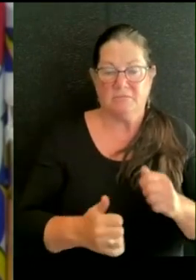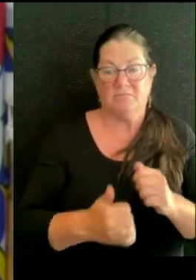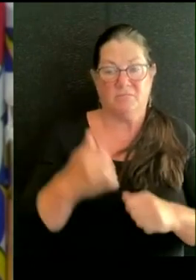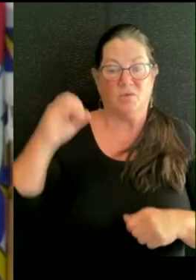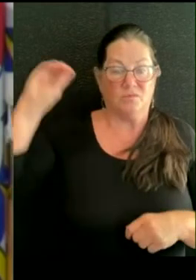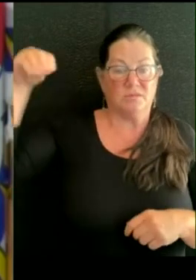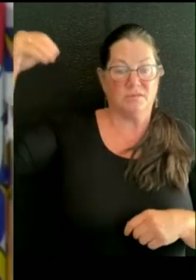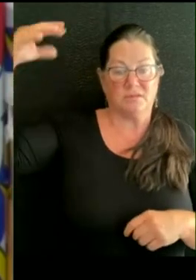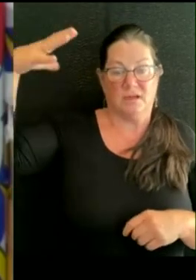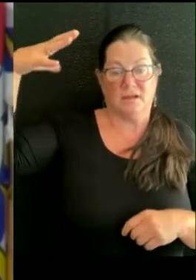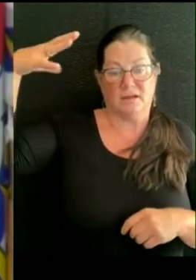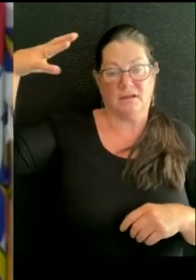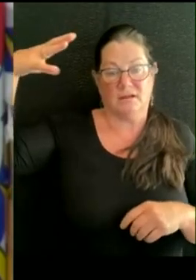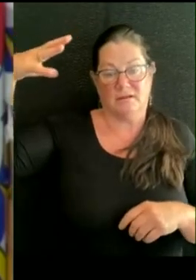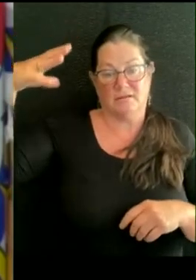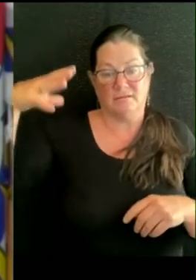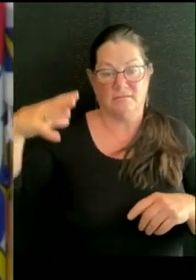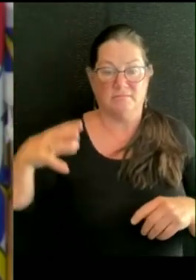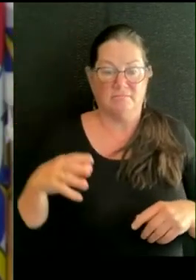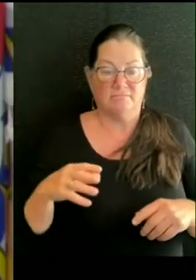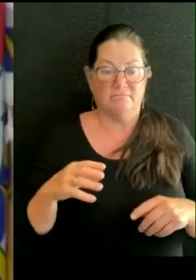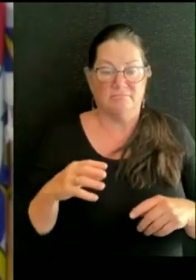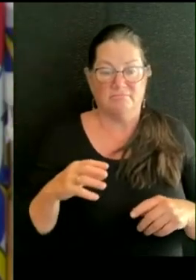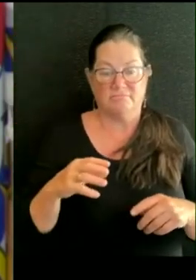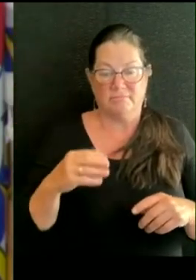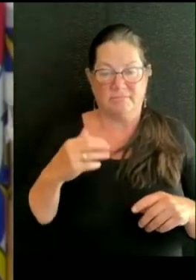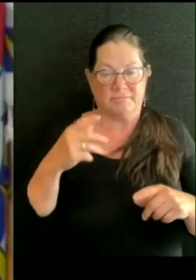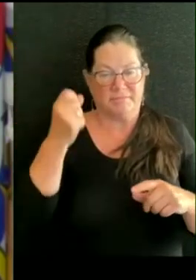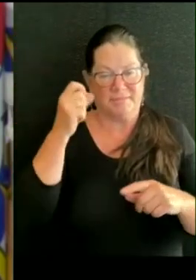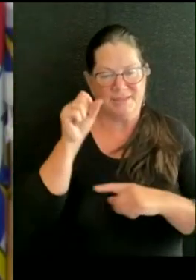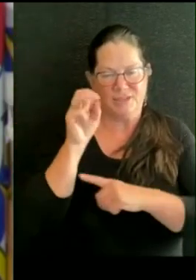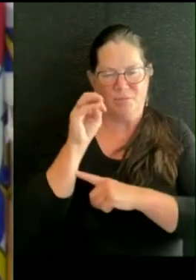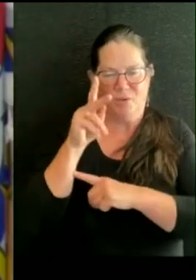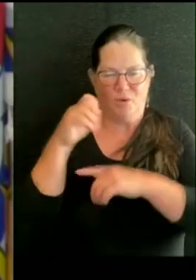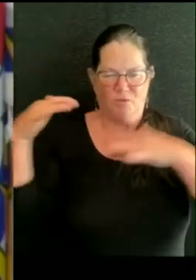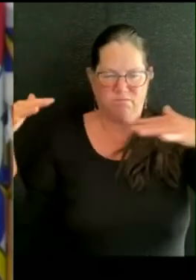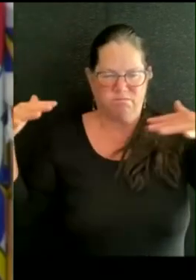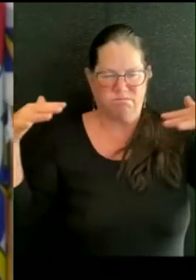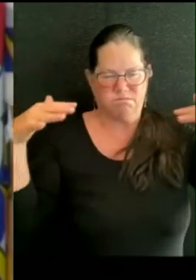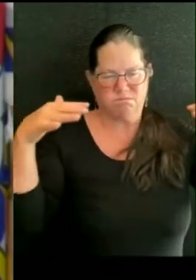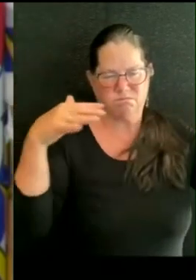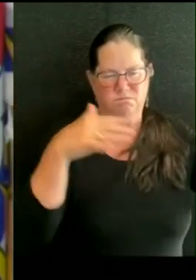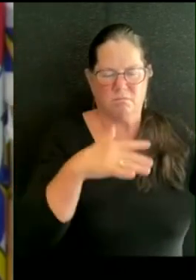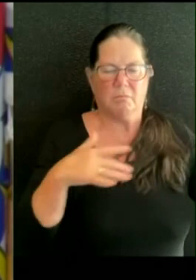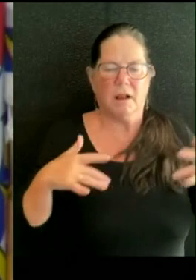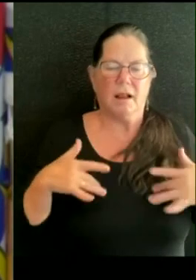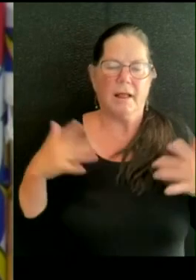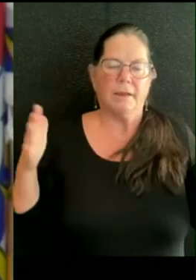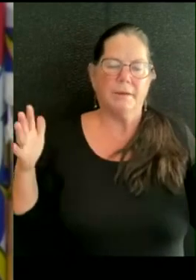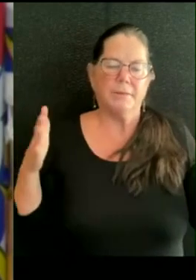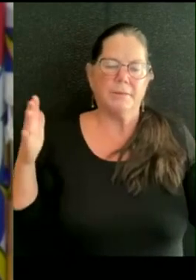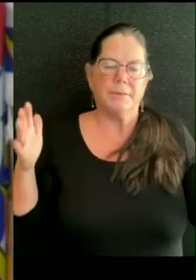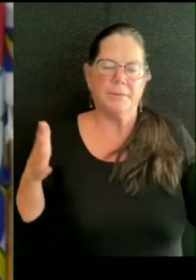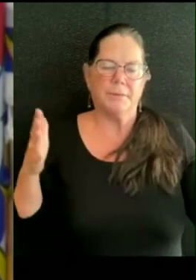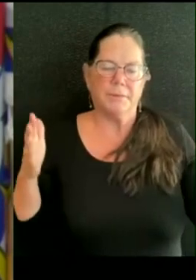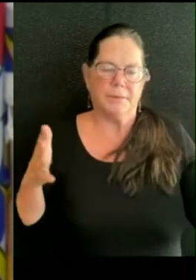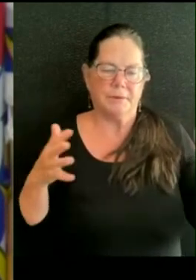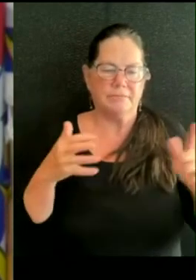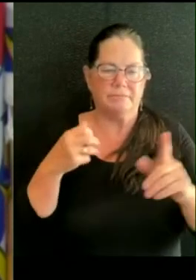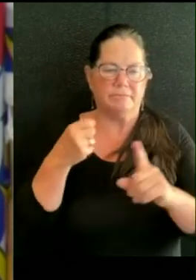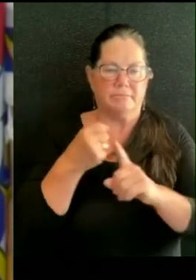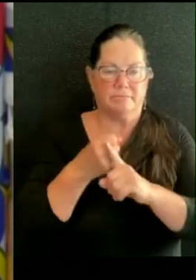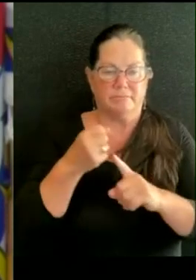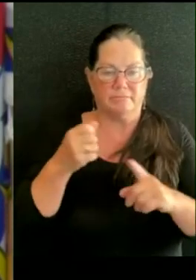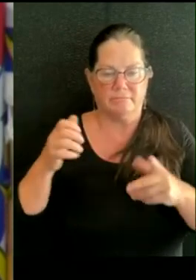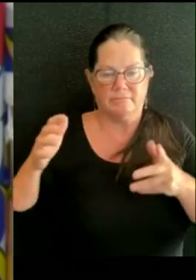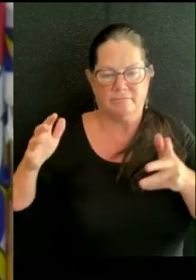smoke, and northerly upslope winds should remain light with occasional gusts of 8 to 12 kilometers an hour, gusting to